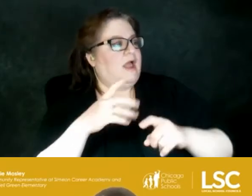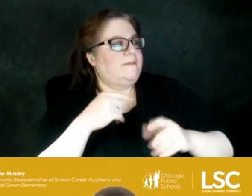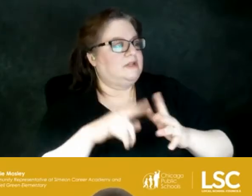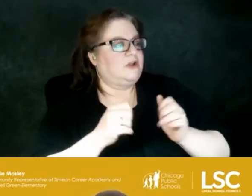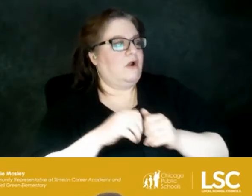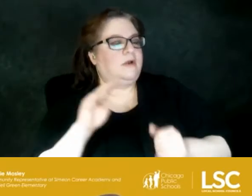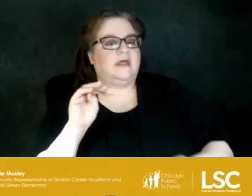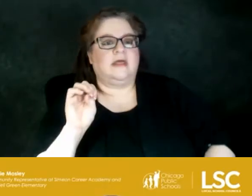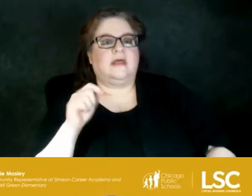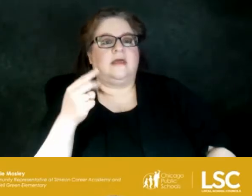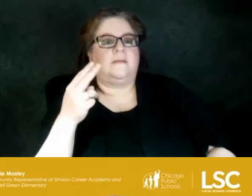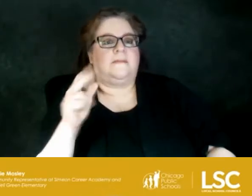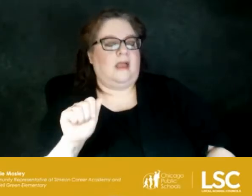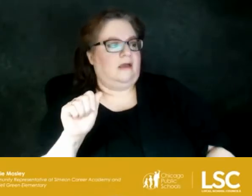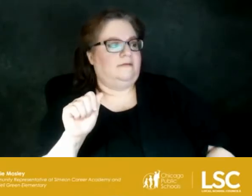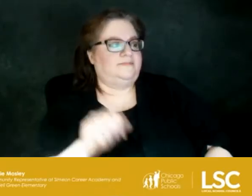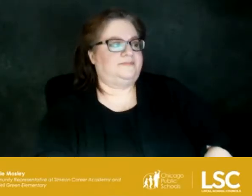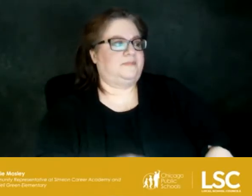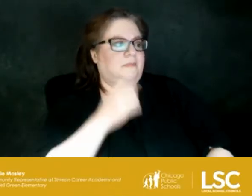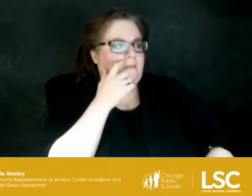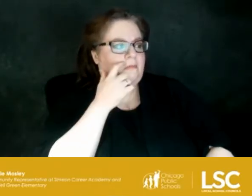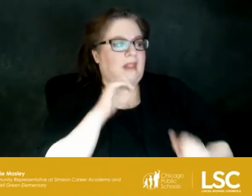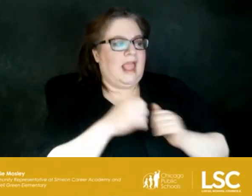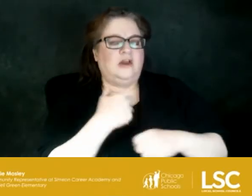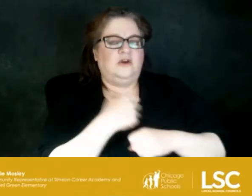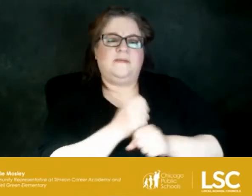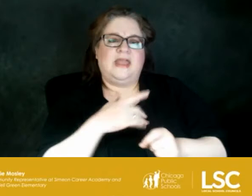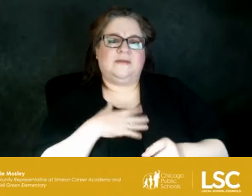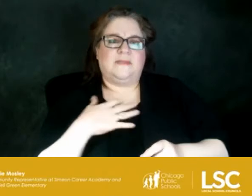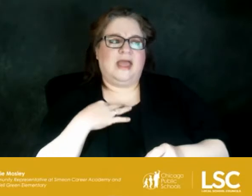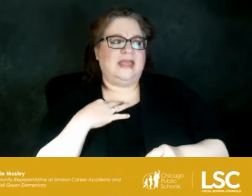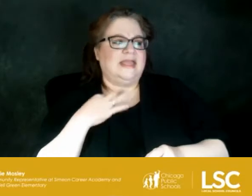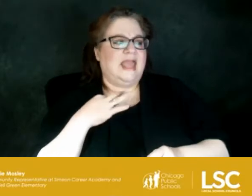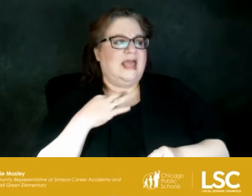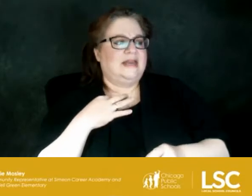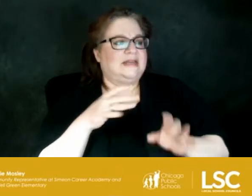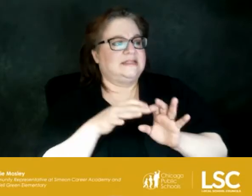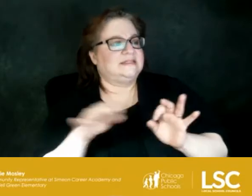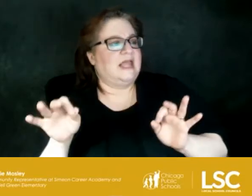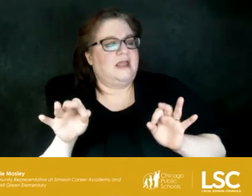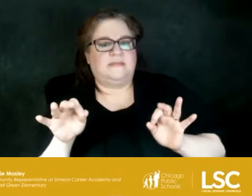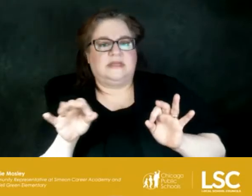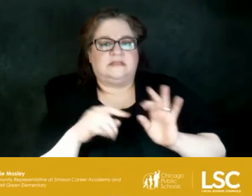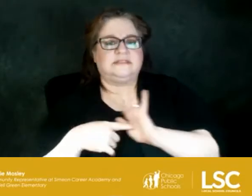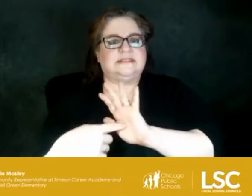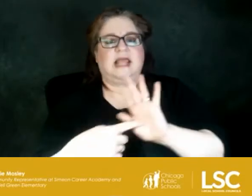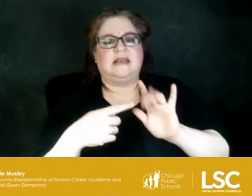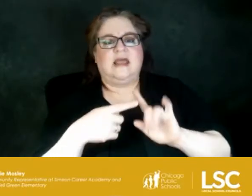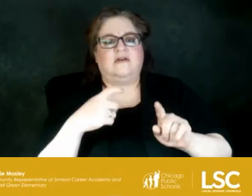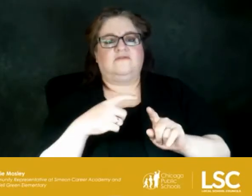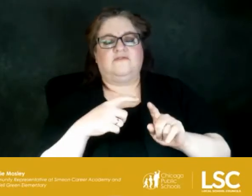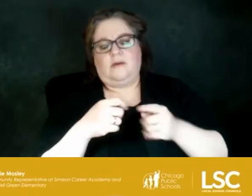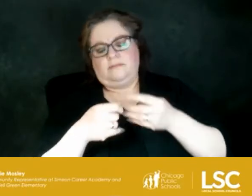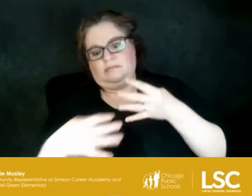with Mega on this one. How do I make my candidacy or candidate statement stand out from the rest of